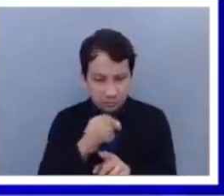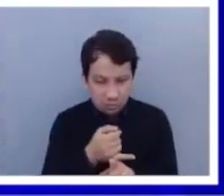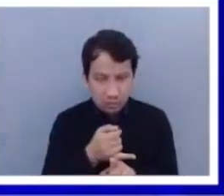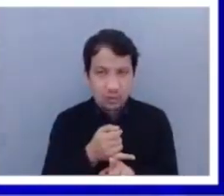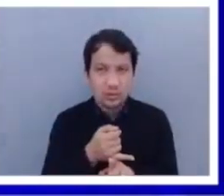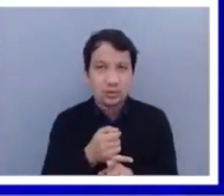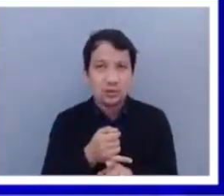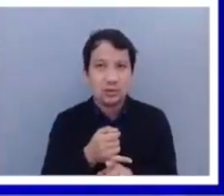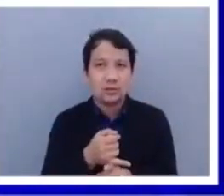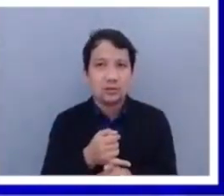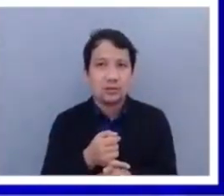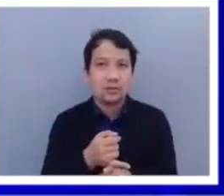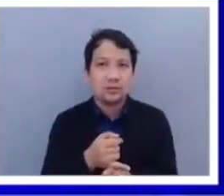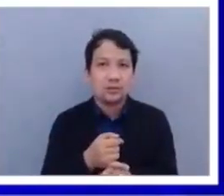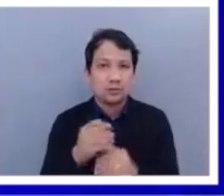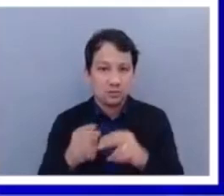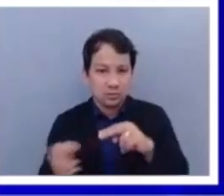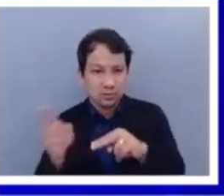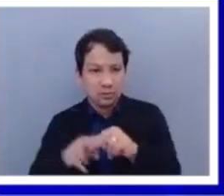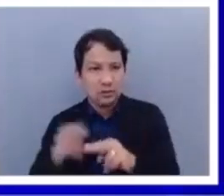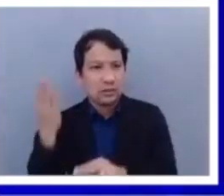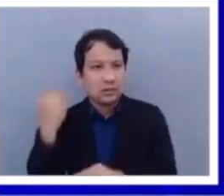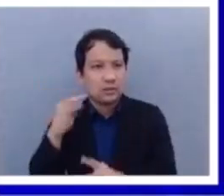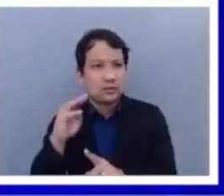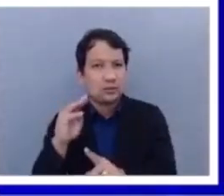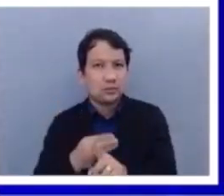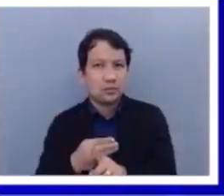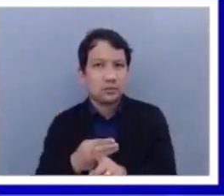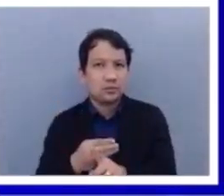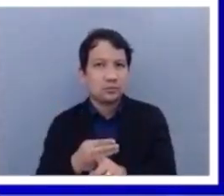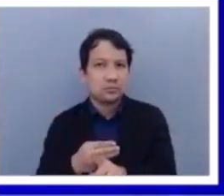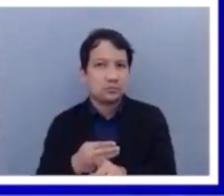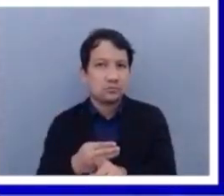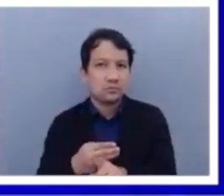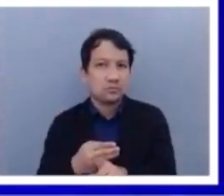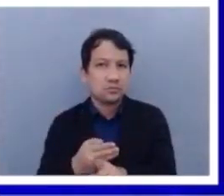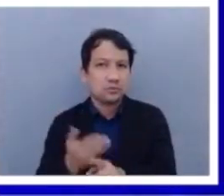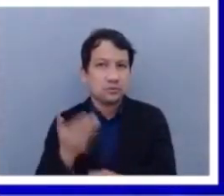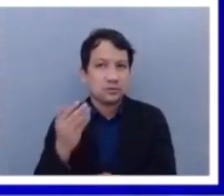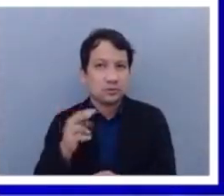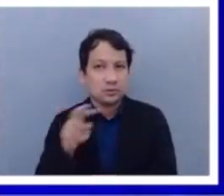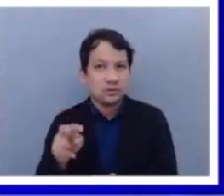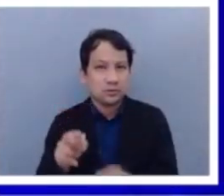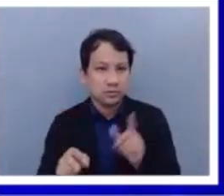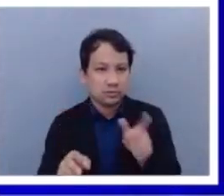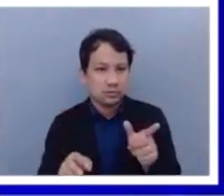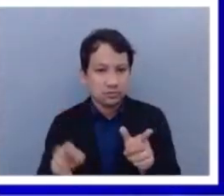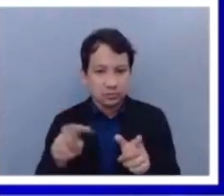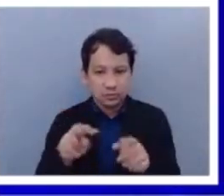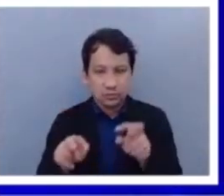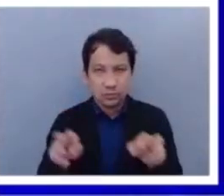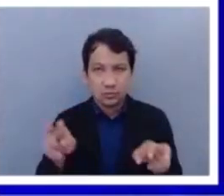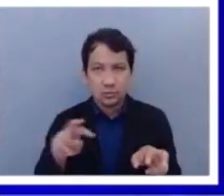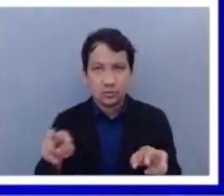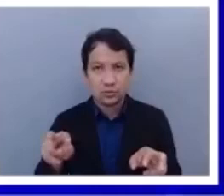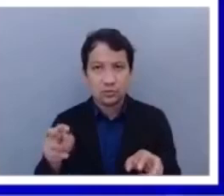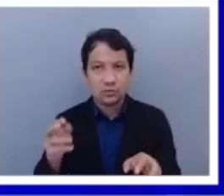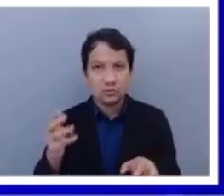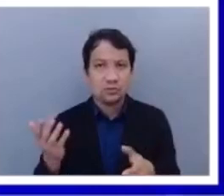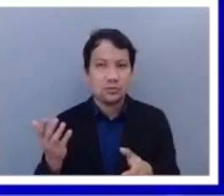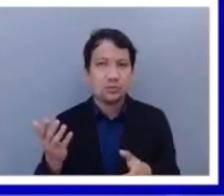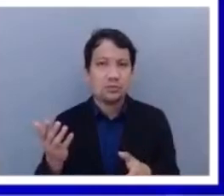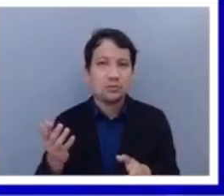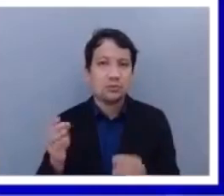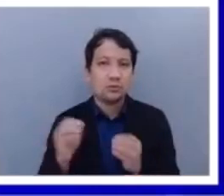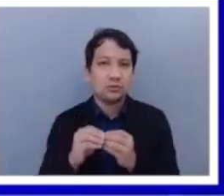it increased actually nung March. So I'm looking at 2022 January. So this is about